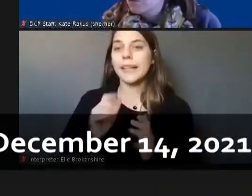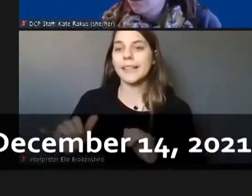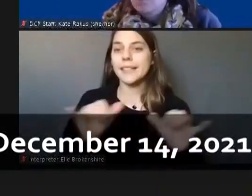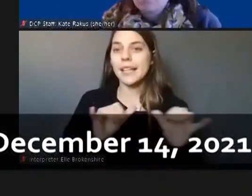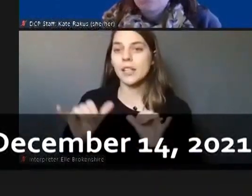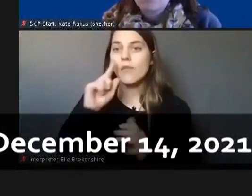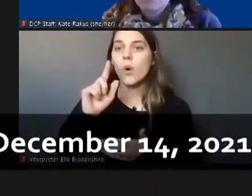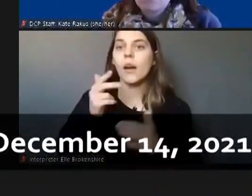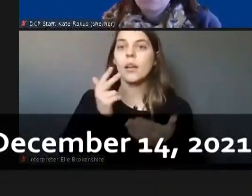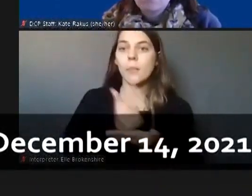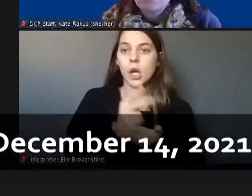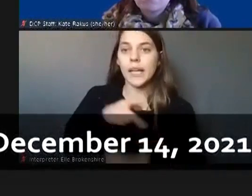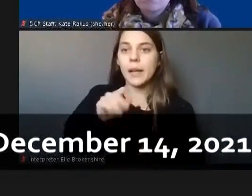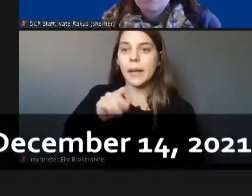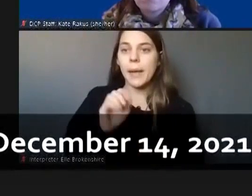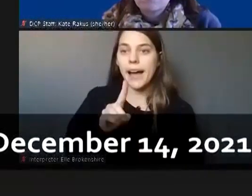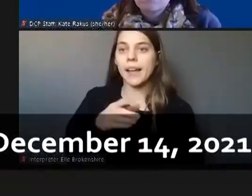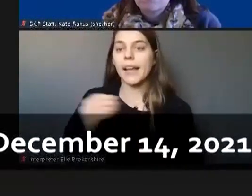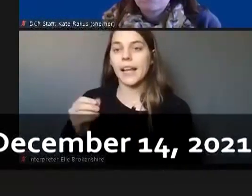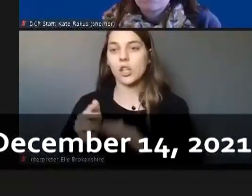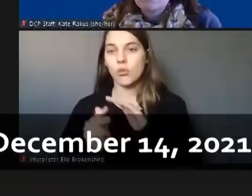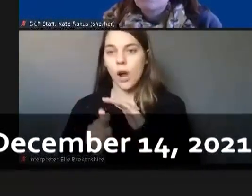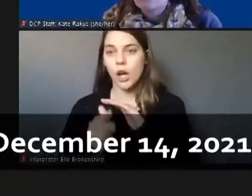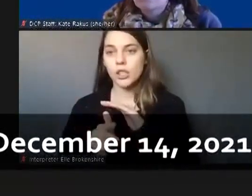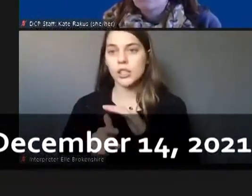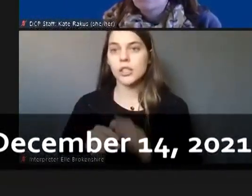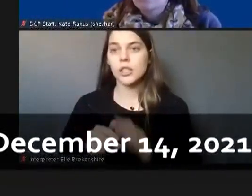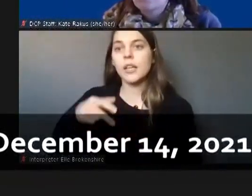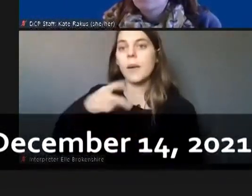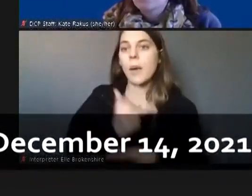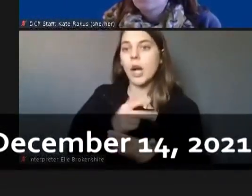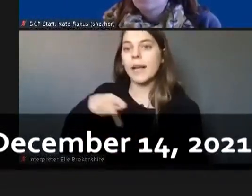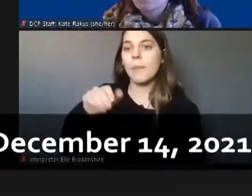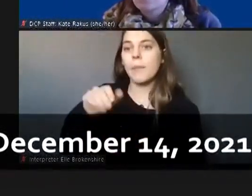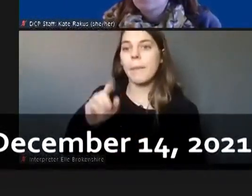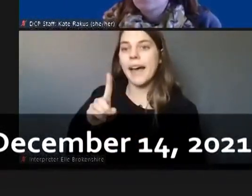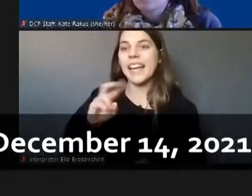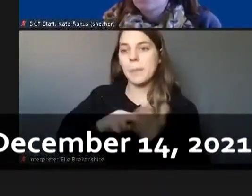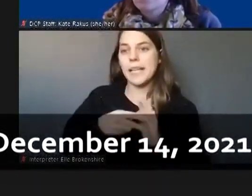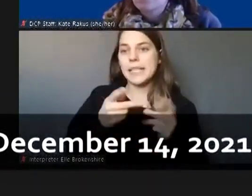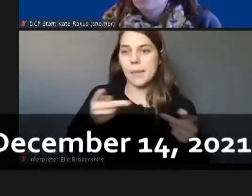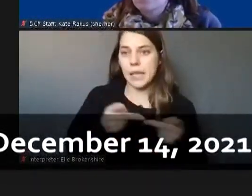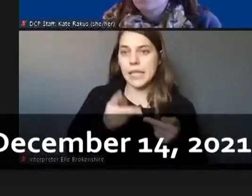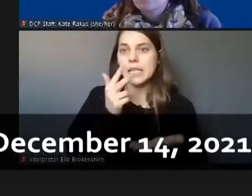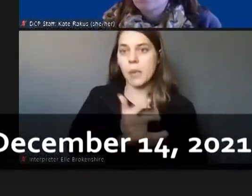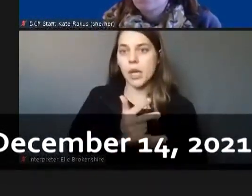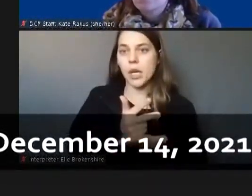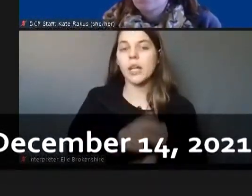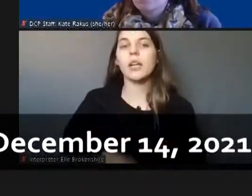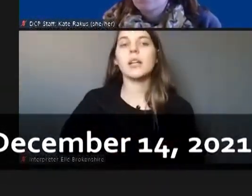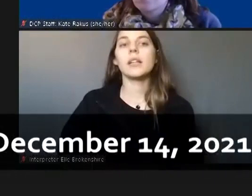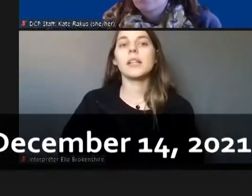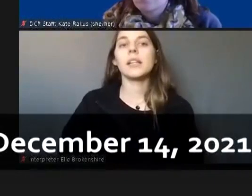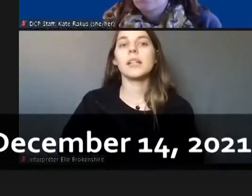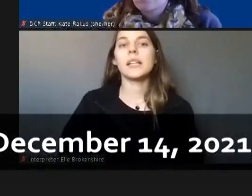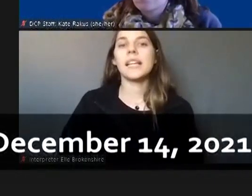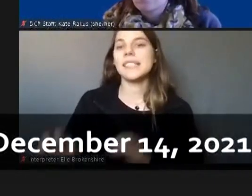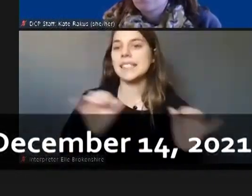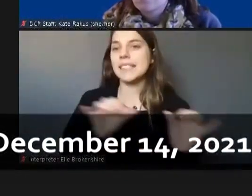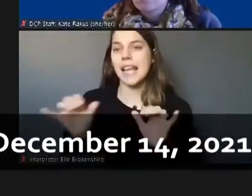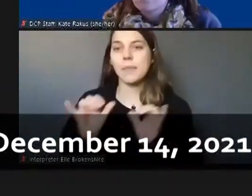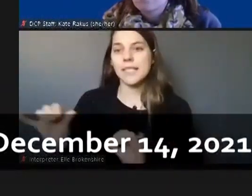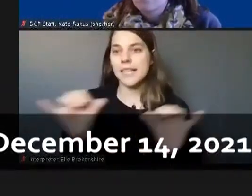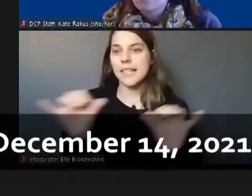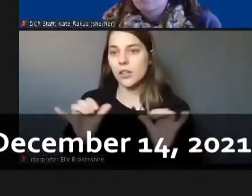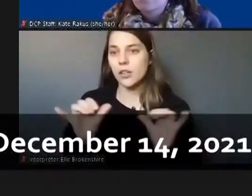to park, a parking space, they are the same standards that are that all accessory uses